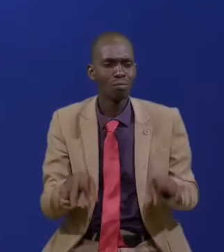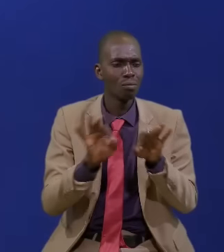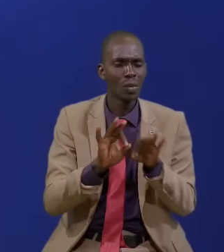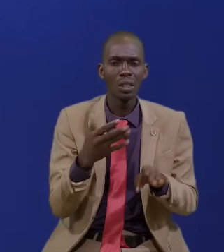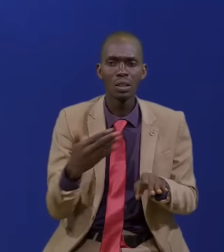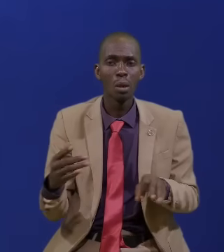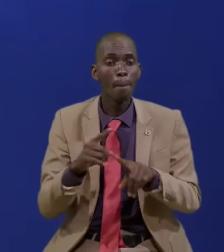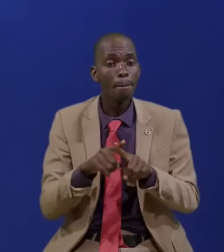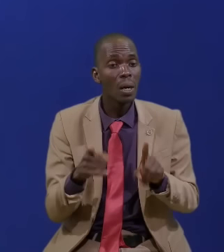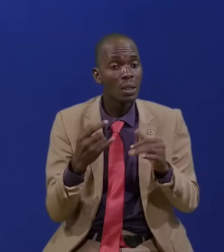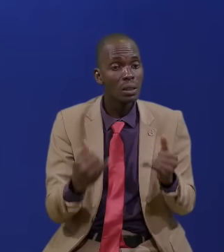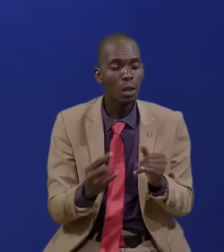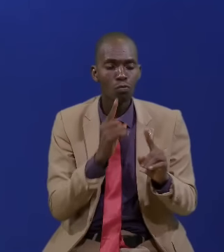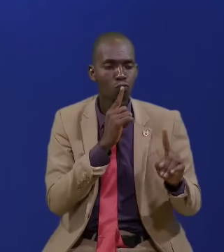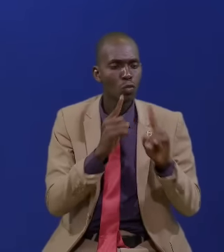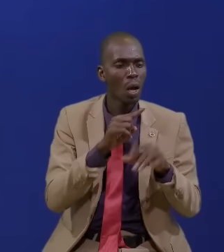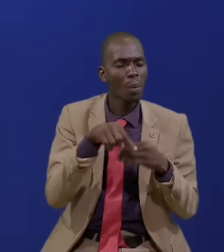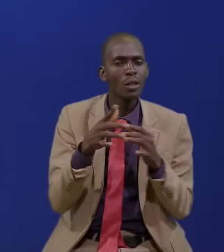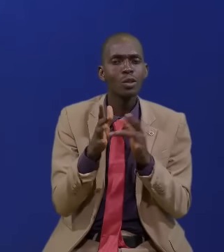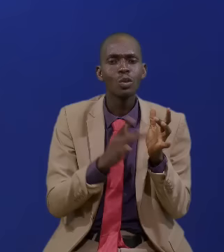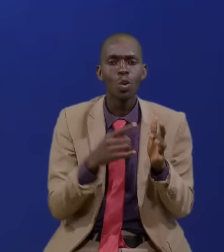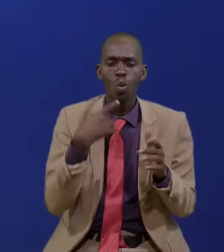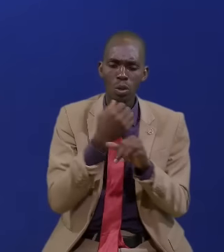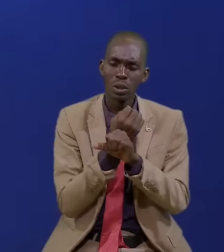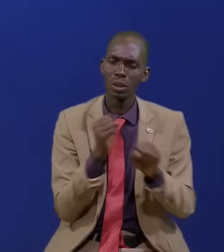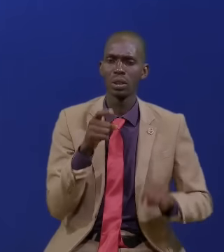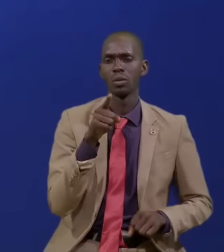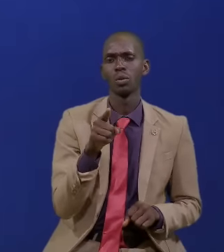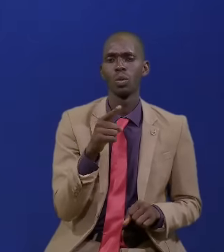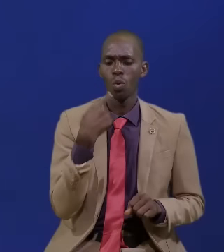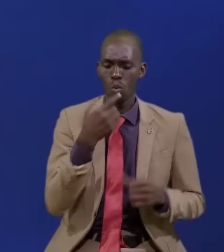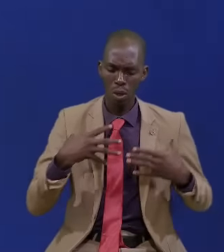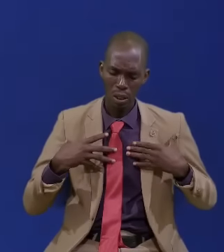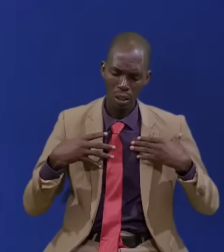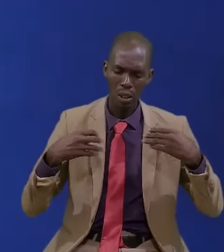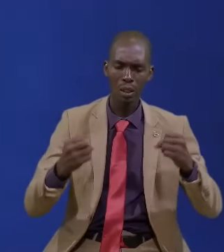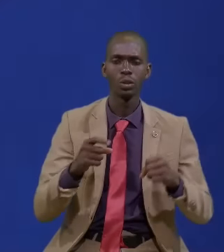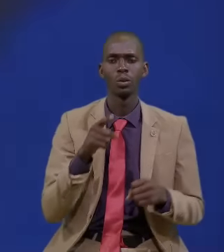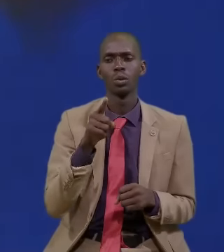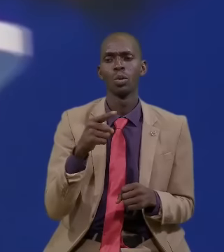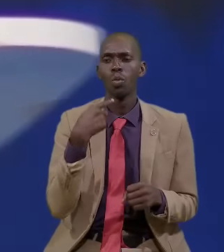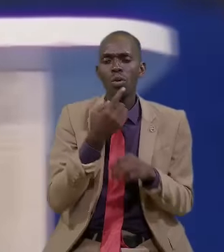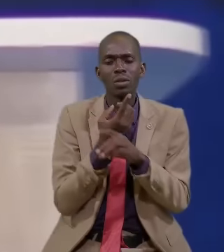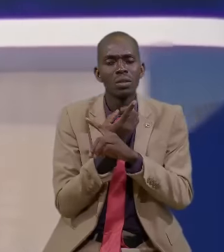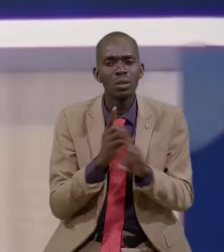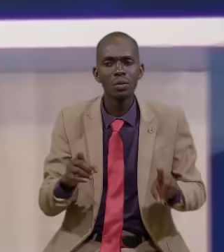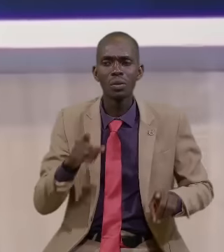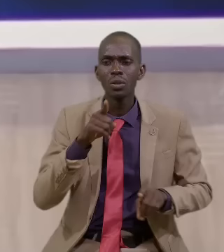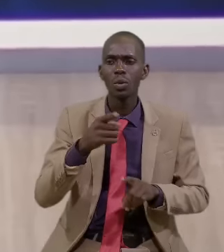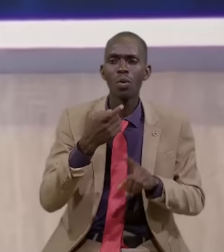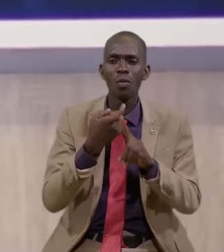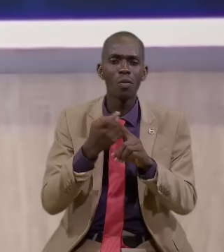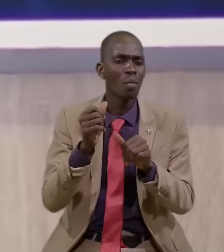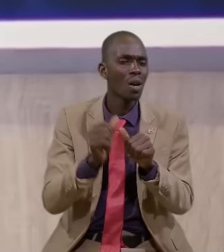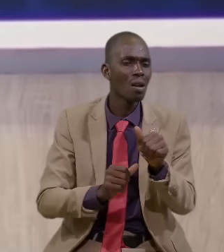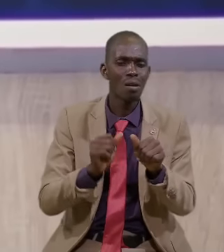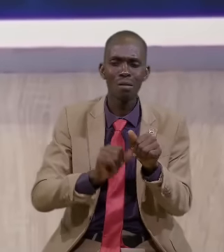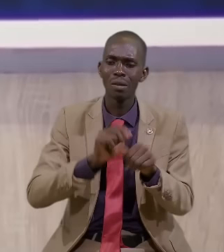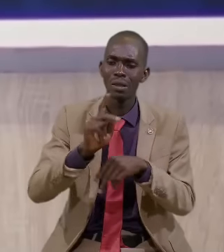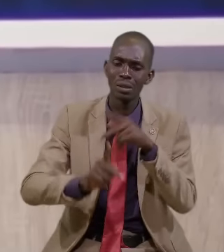saved you, who has made you whole, who has healed you, who has delivered you from every kind,